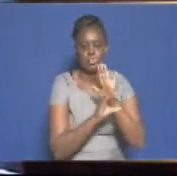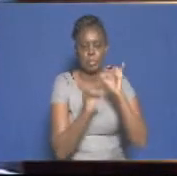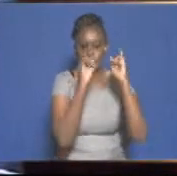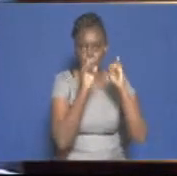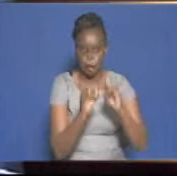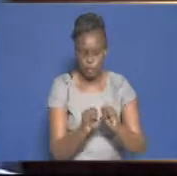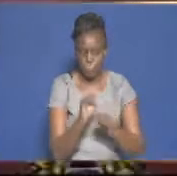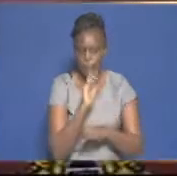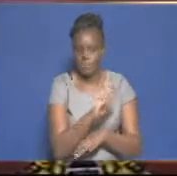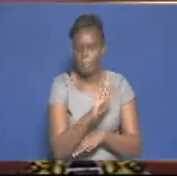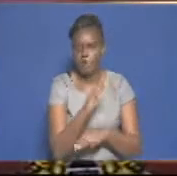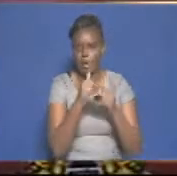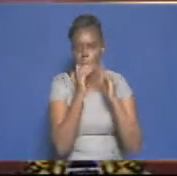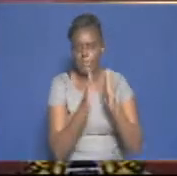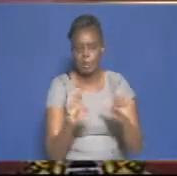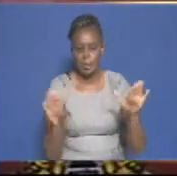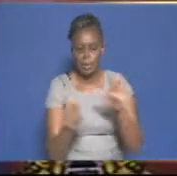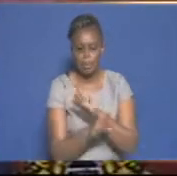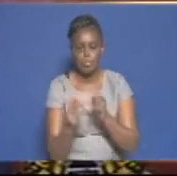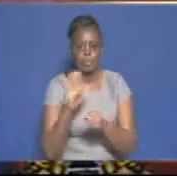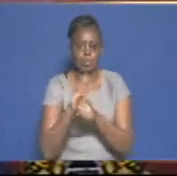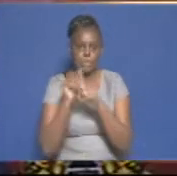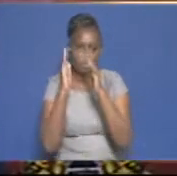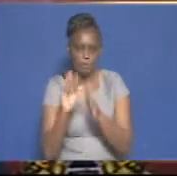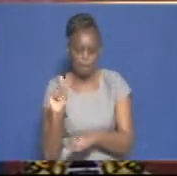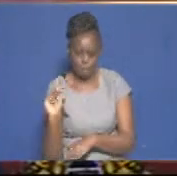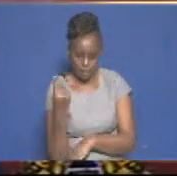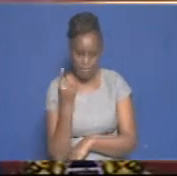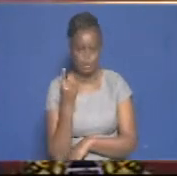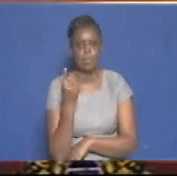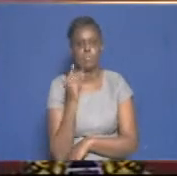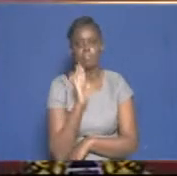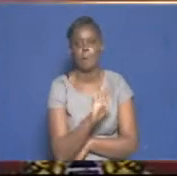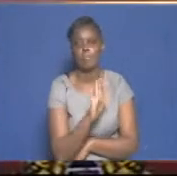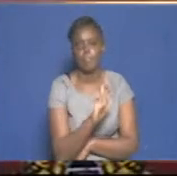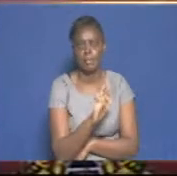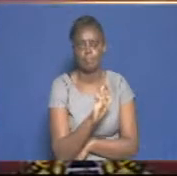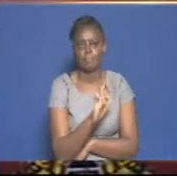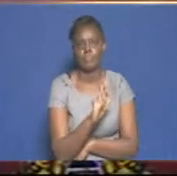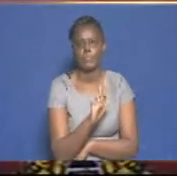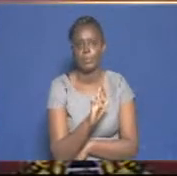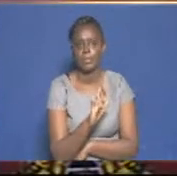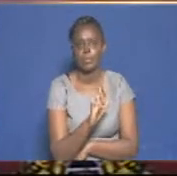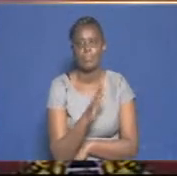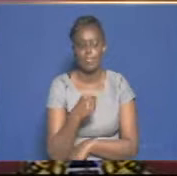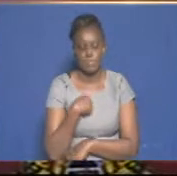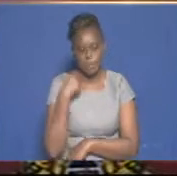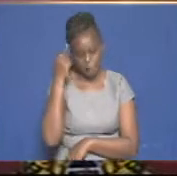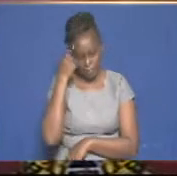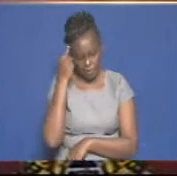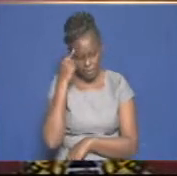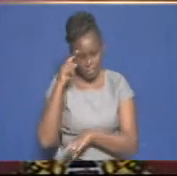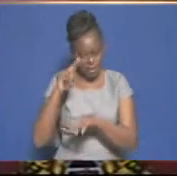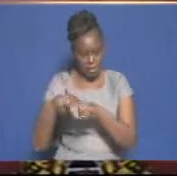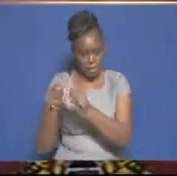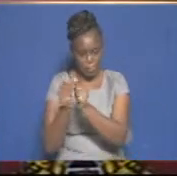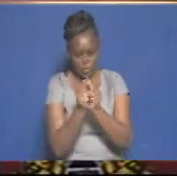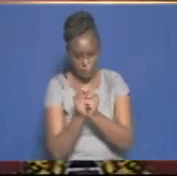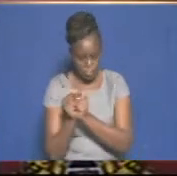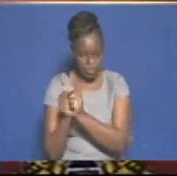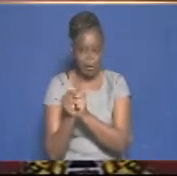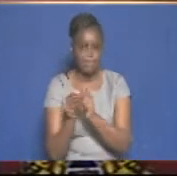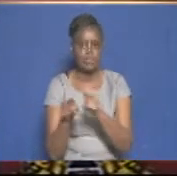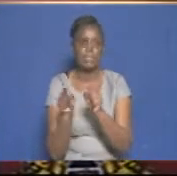he is a deputy minority leader, the first of its kind in this house. So I think we will sit as leaders, as